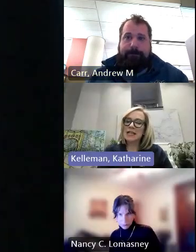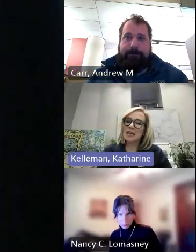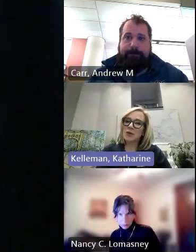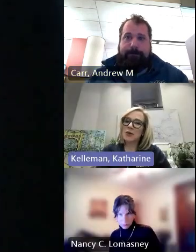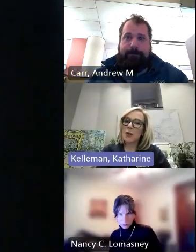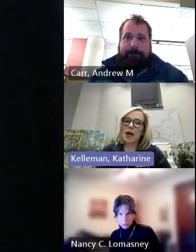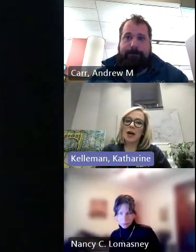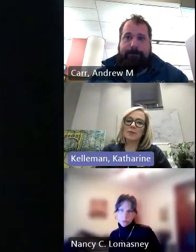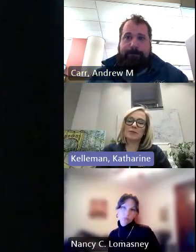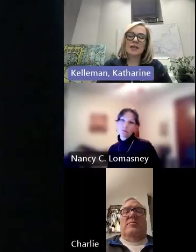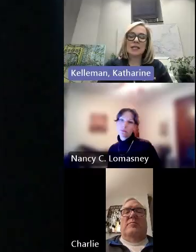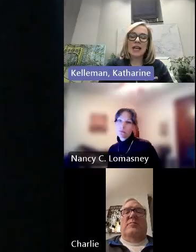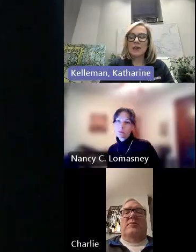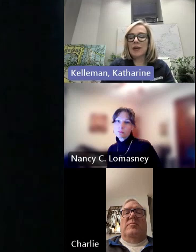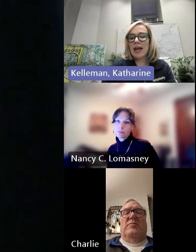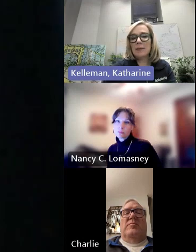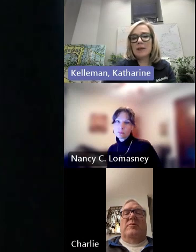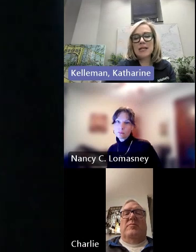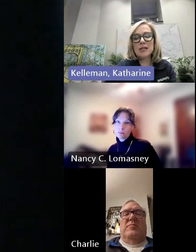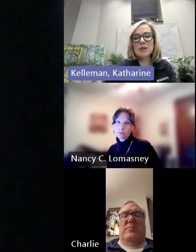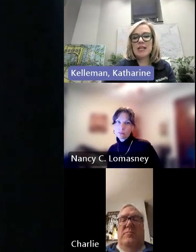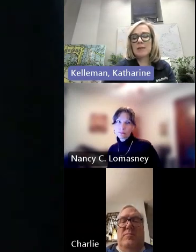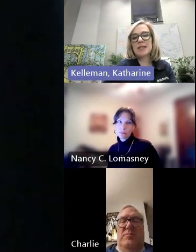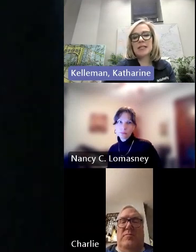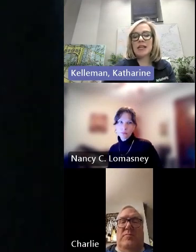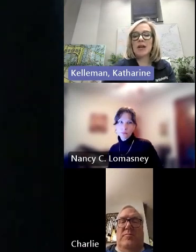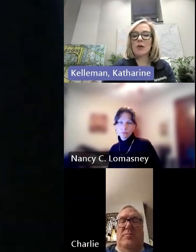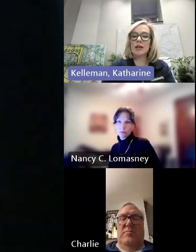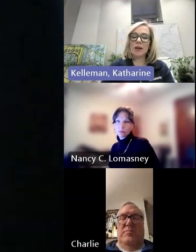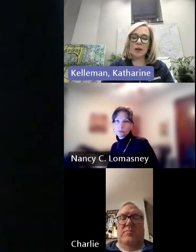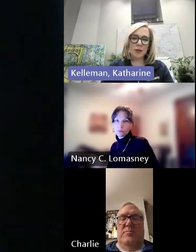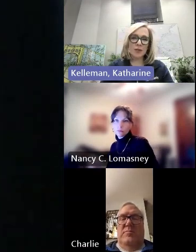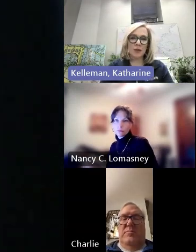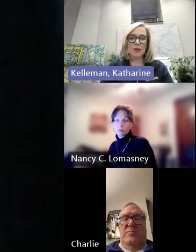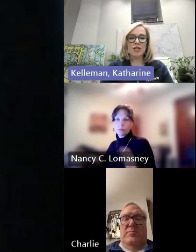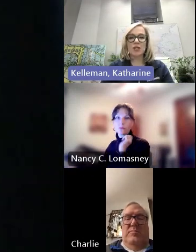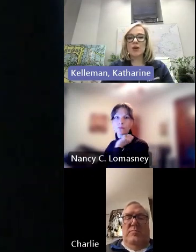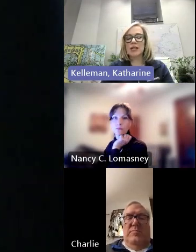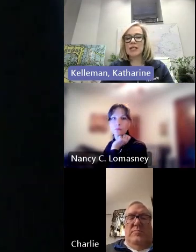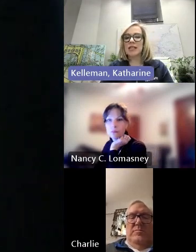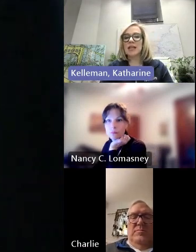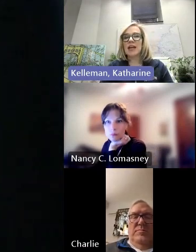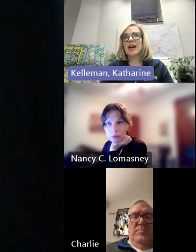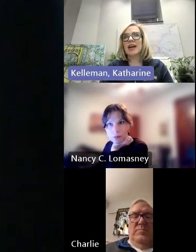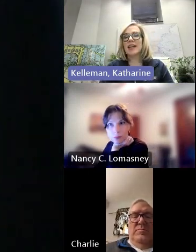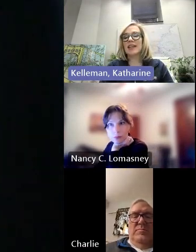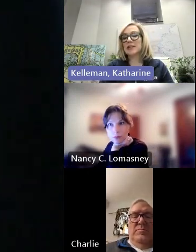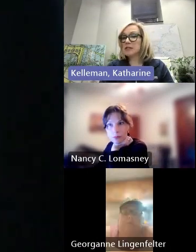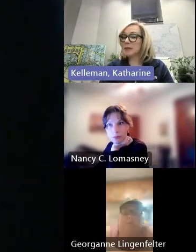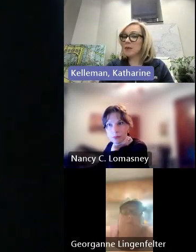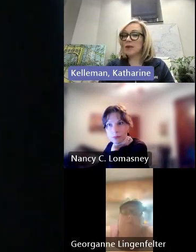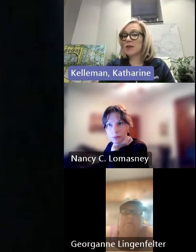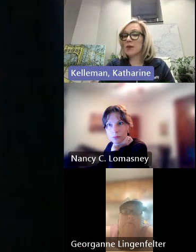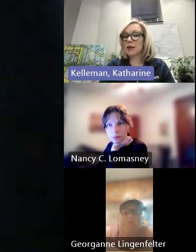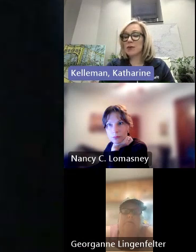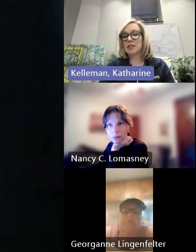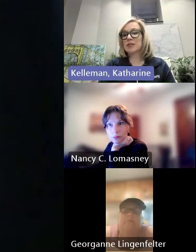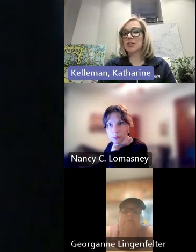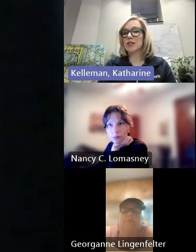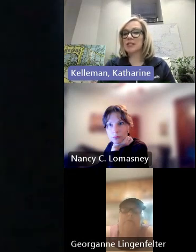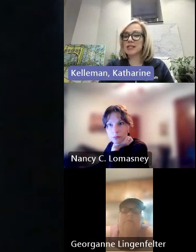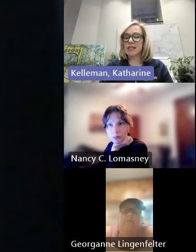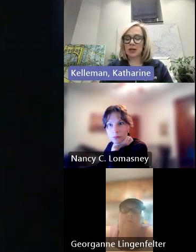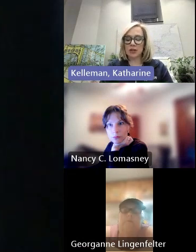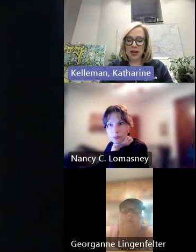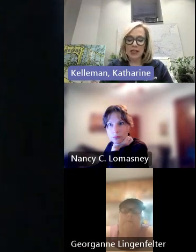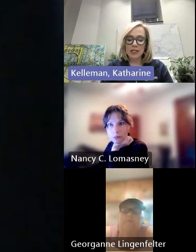everybody. Thanks, Andrew. This is Catherine Kellerman. As Andrew said, I'm the CEO here at Pittsburgh Regional Transit. Used to be Port Authority, which